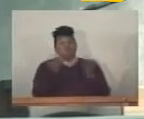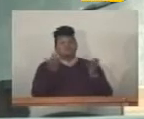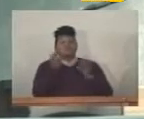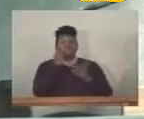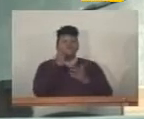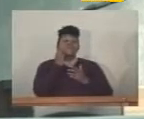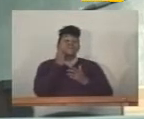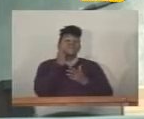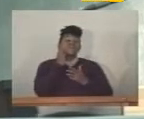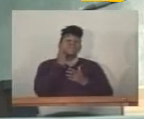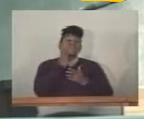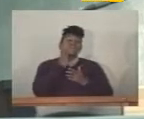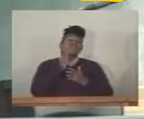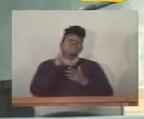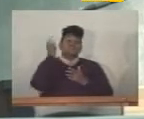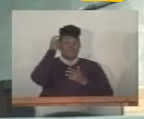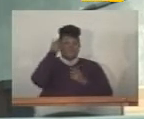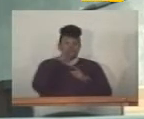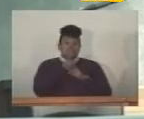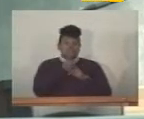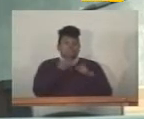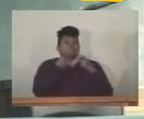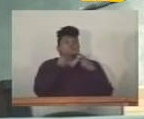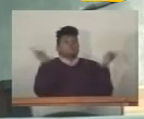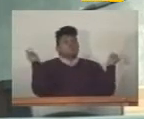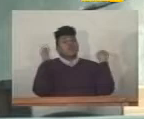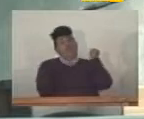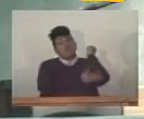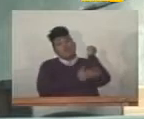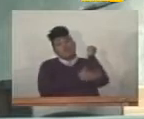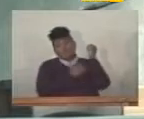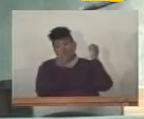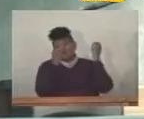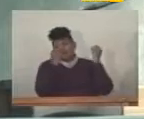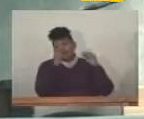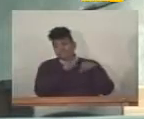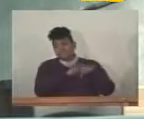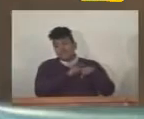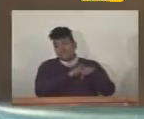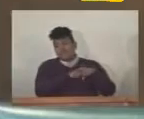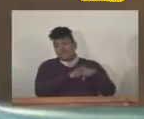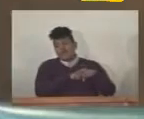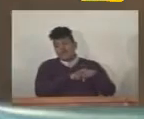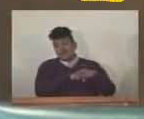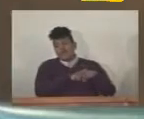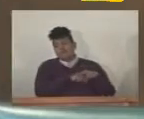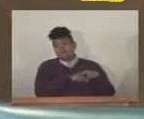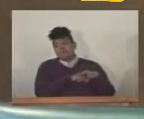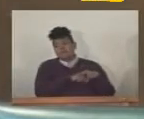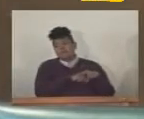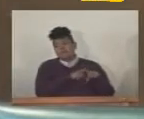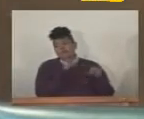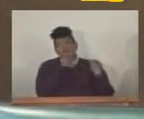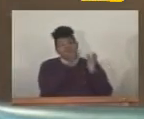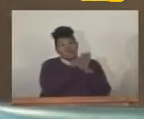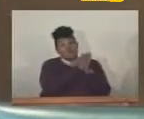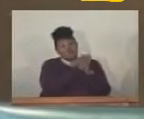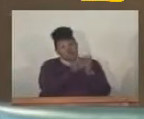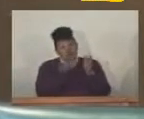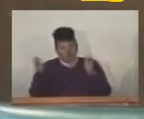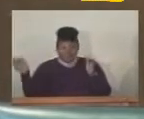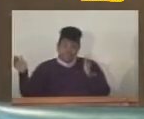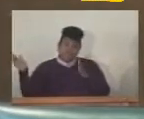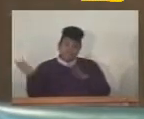government has told the nation on many occasions of the suite of plans and